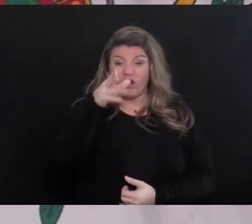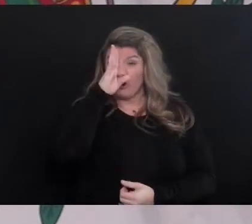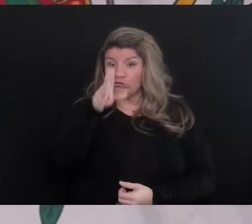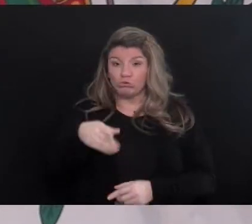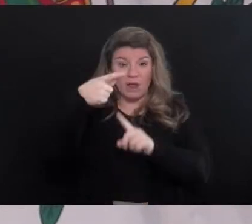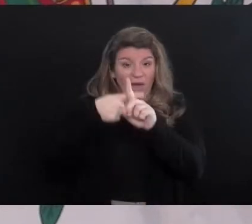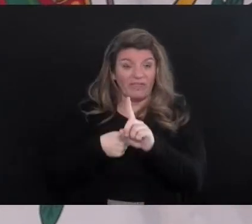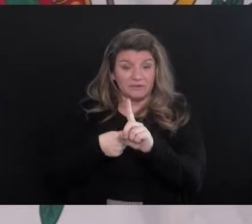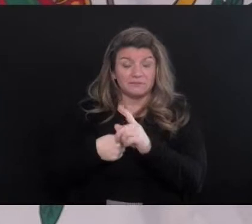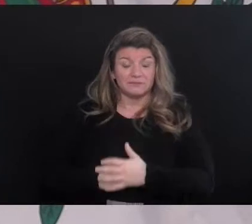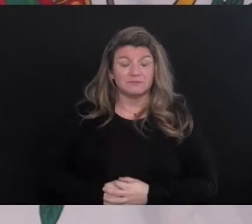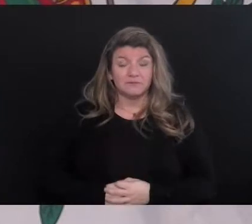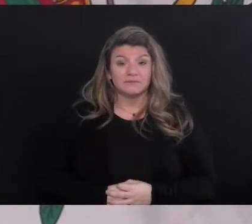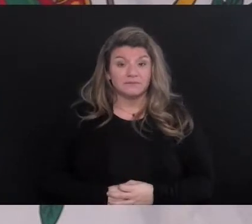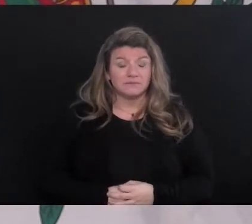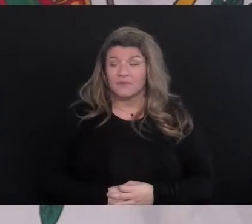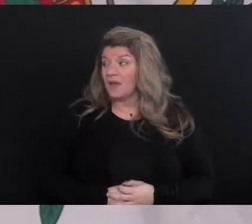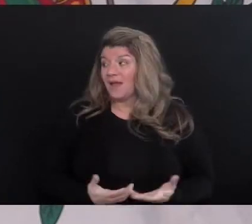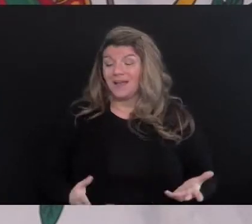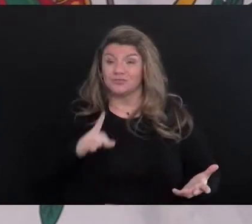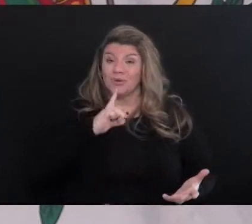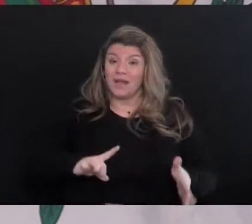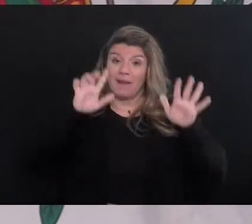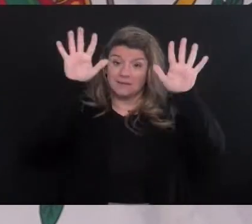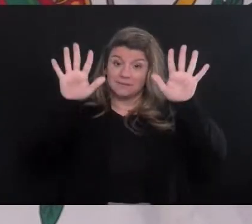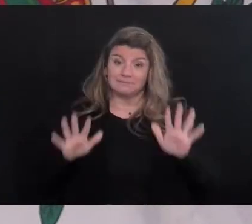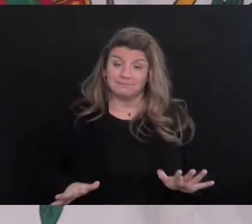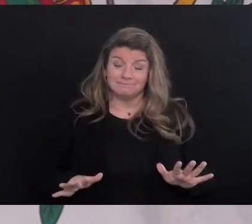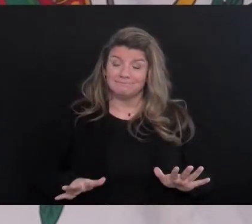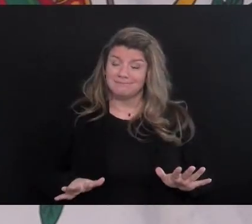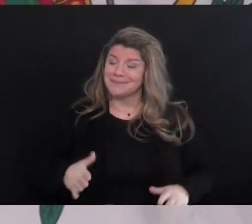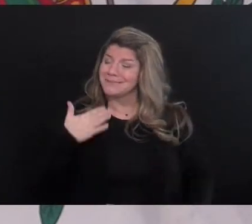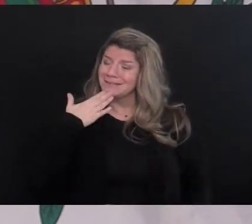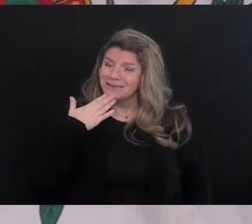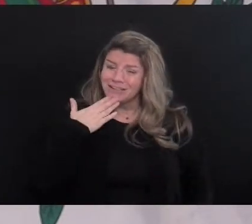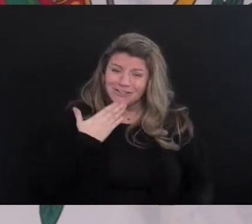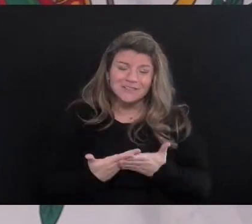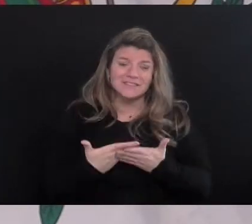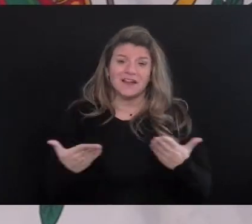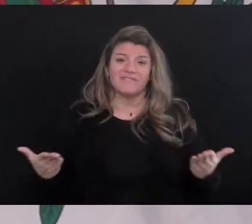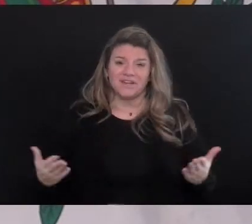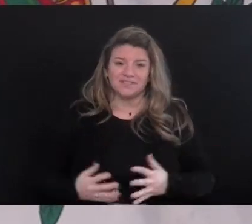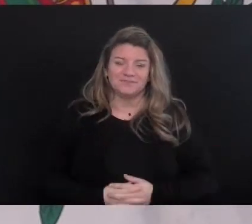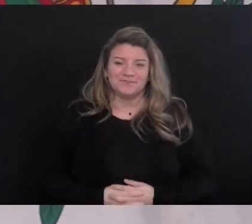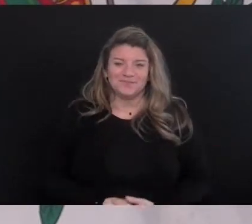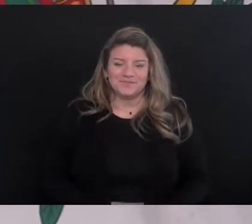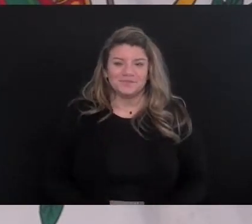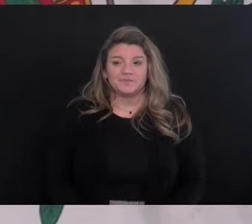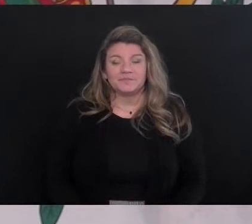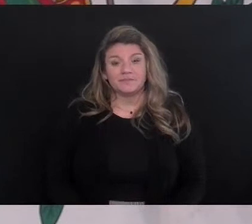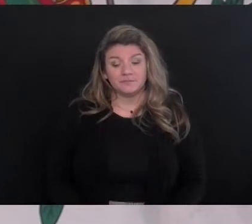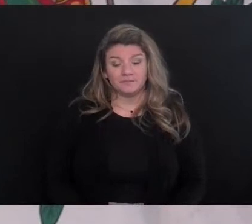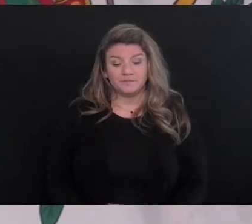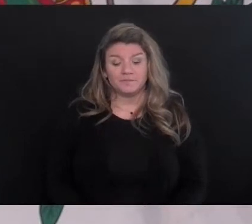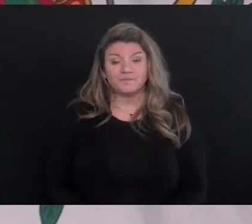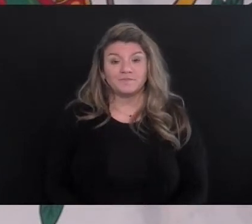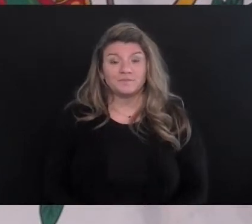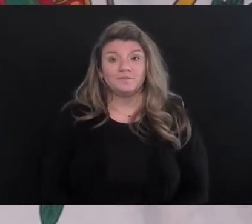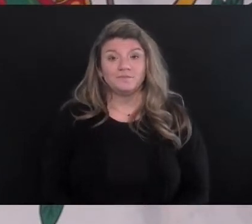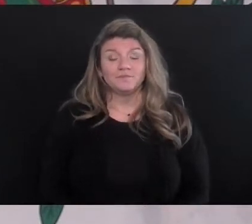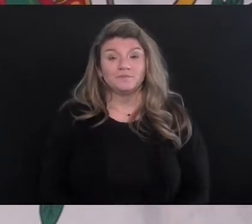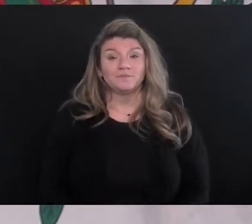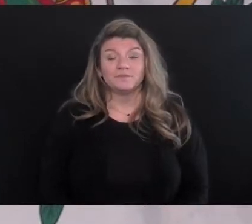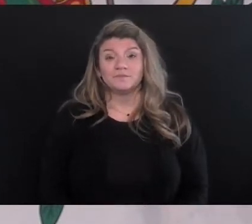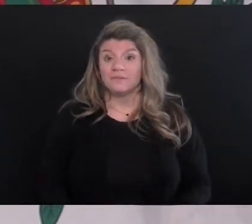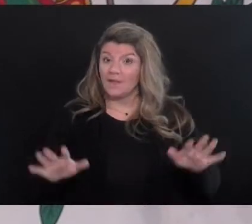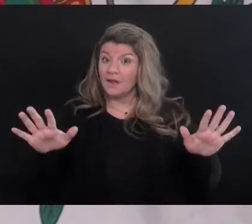in a row. It's amazing. It is really, really good stuff. Now, just get this.